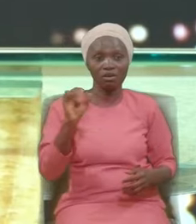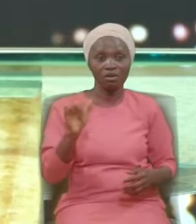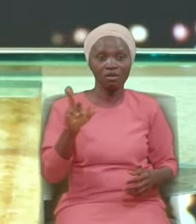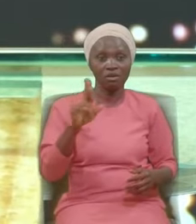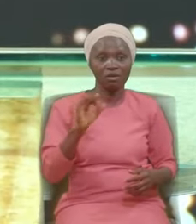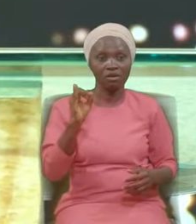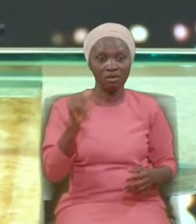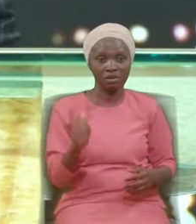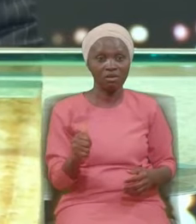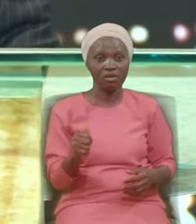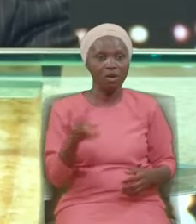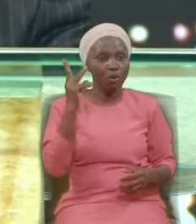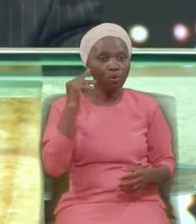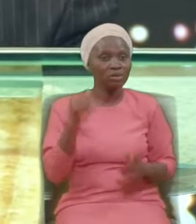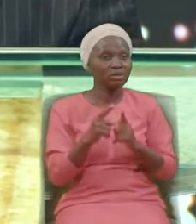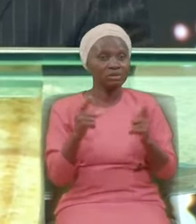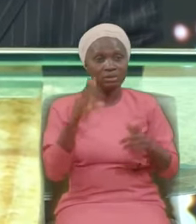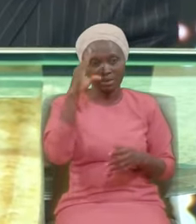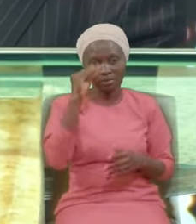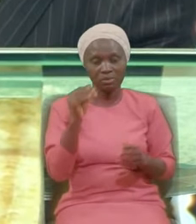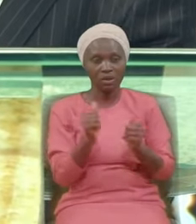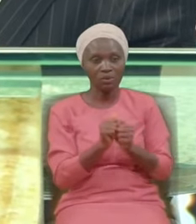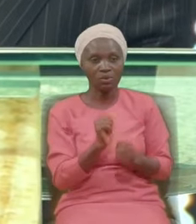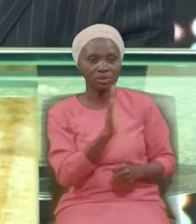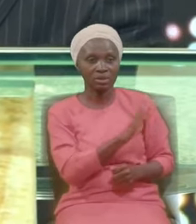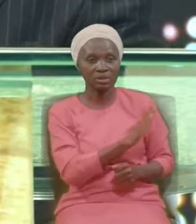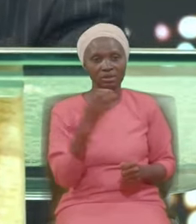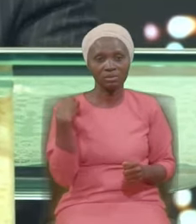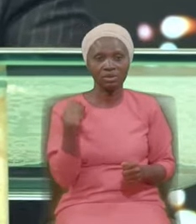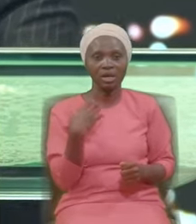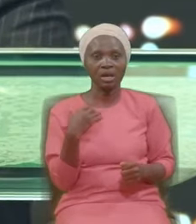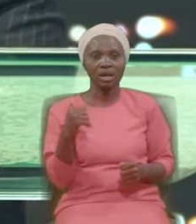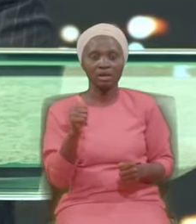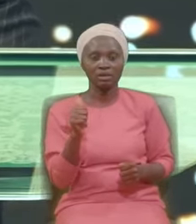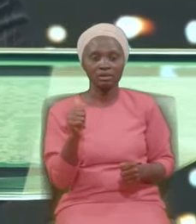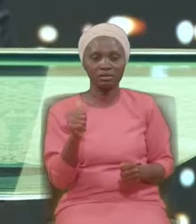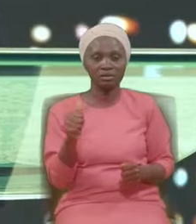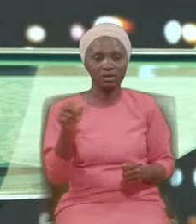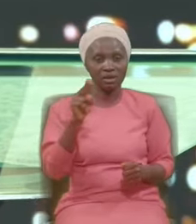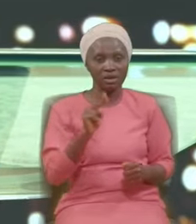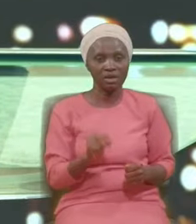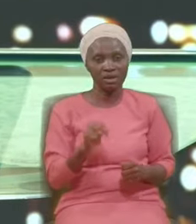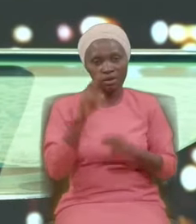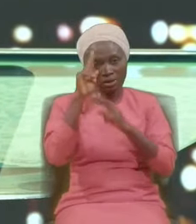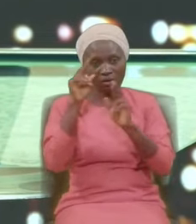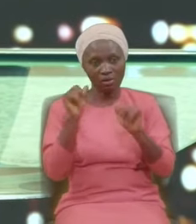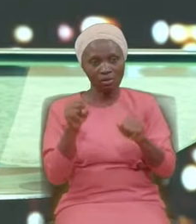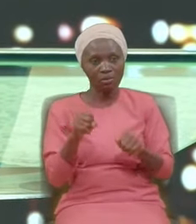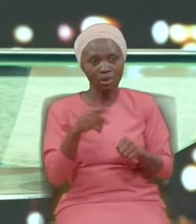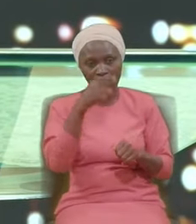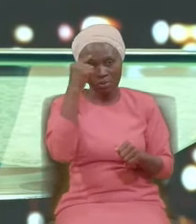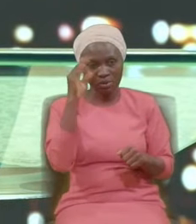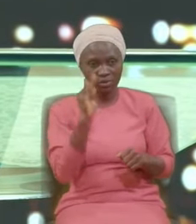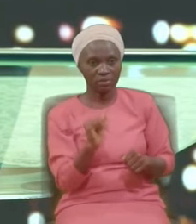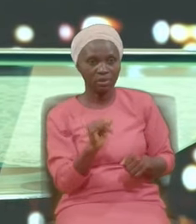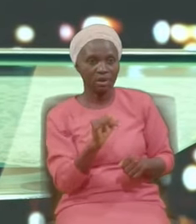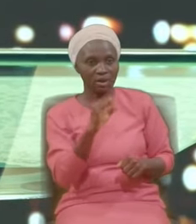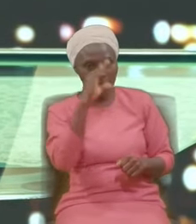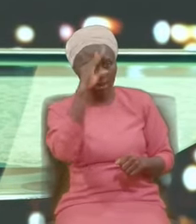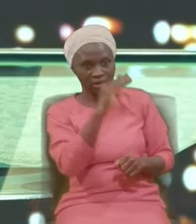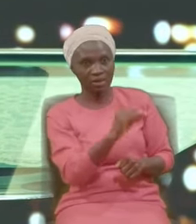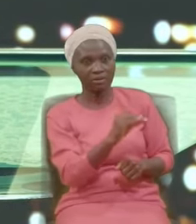master and honorable, because by him the Lord had given deliverance unto